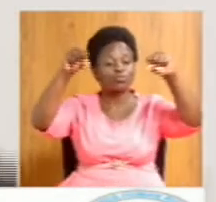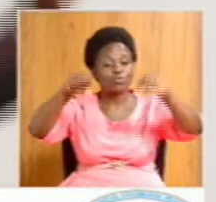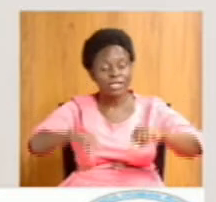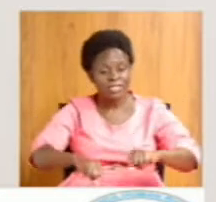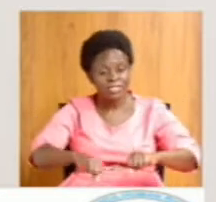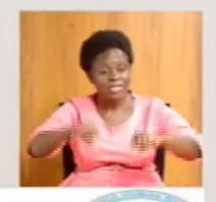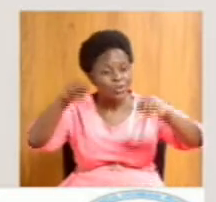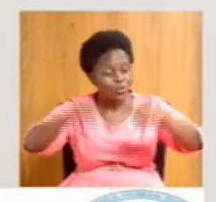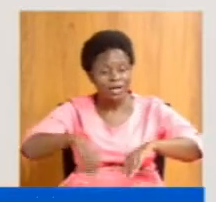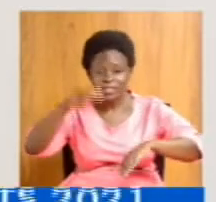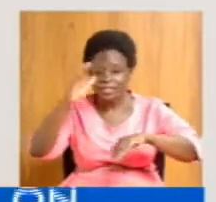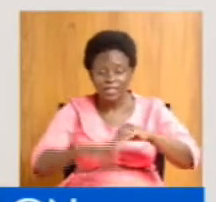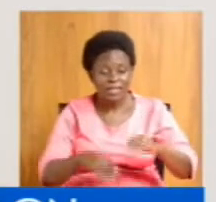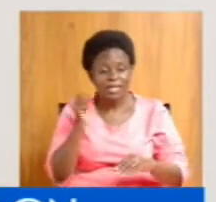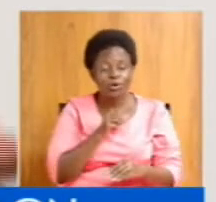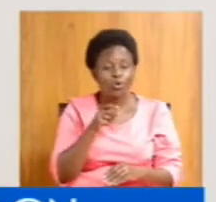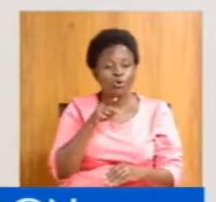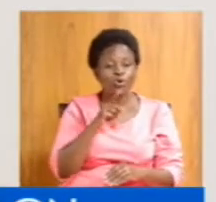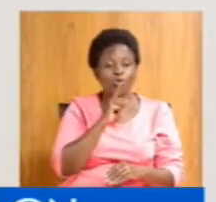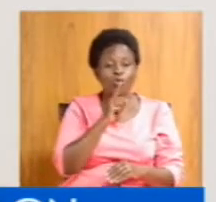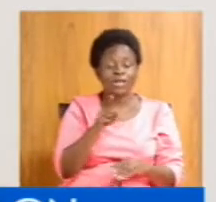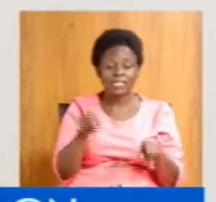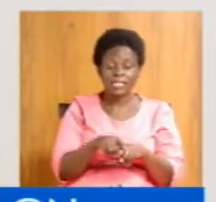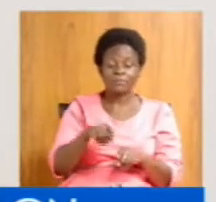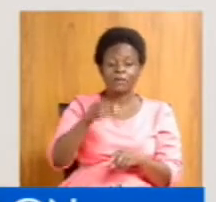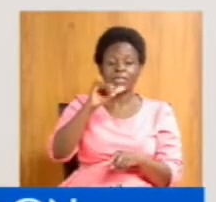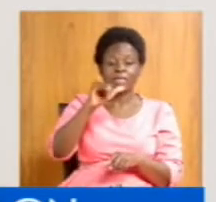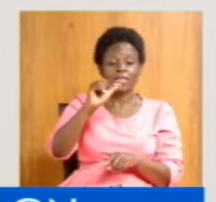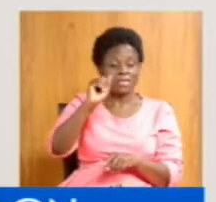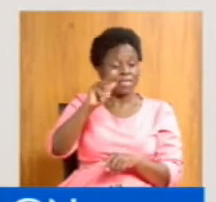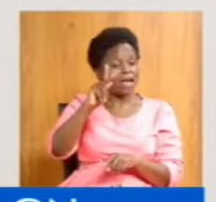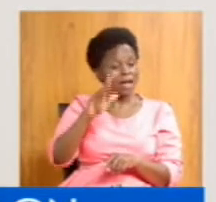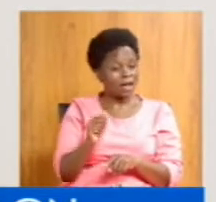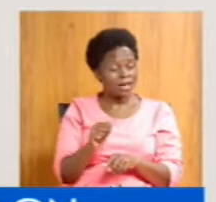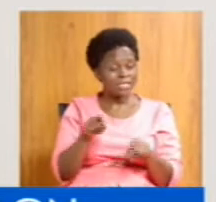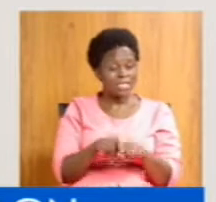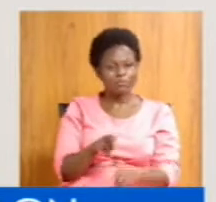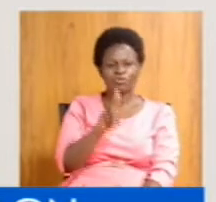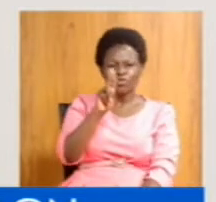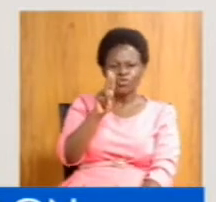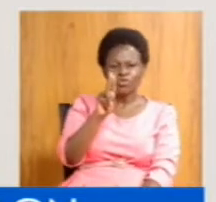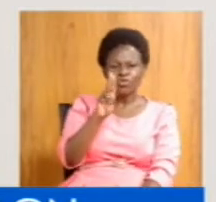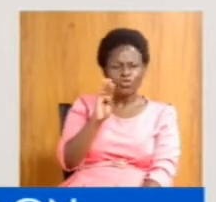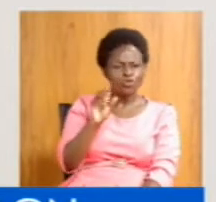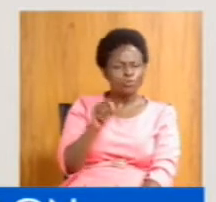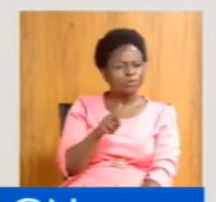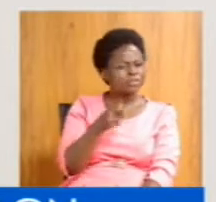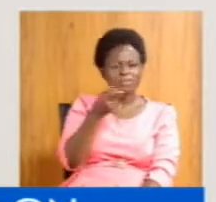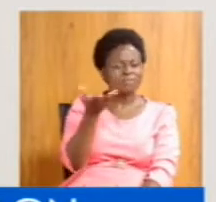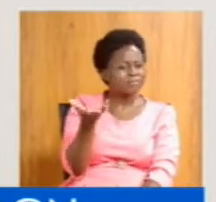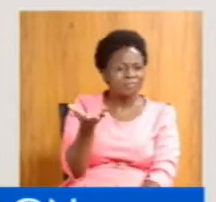than the previous order because now even with YAKA the UBOS is contesting their meters